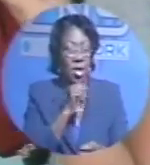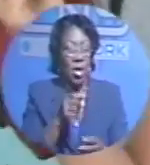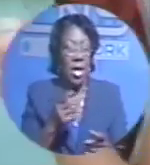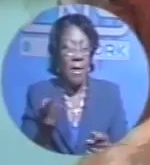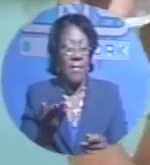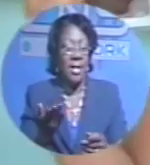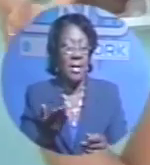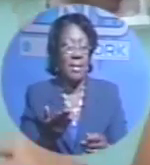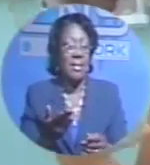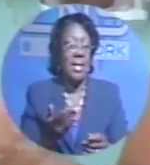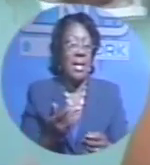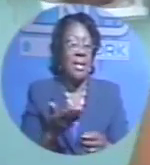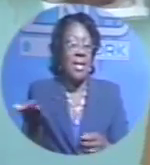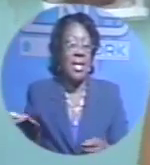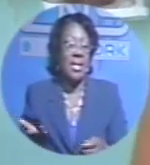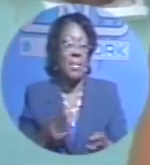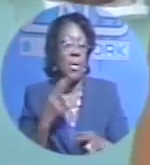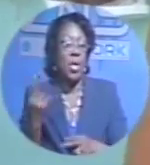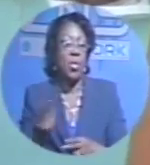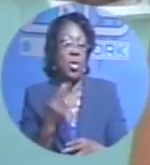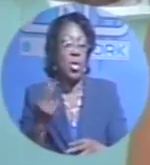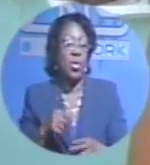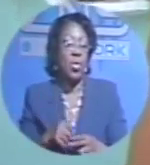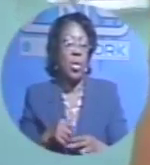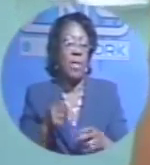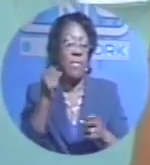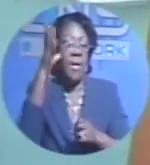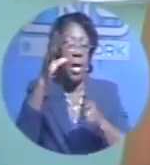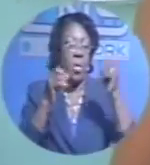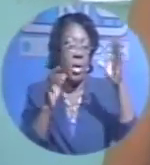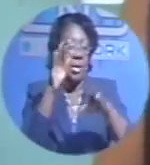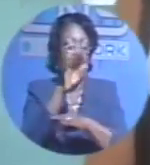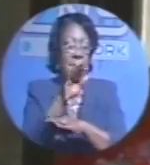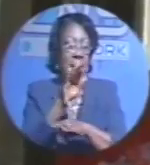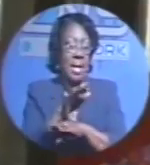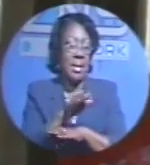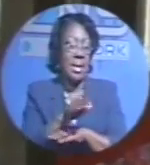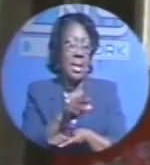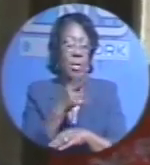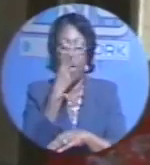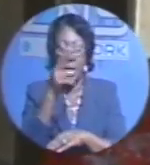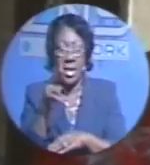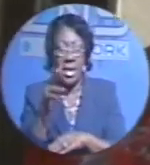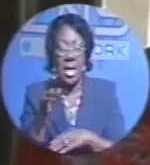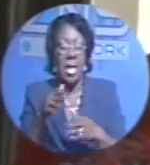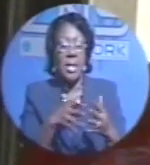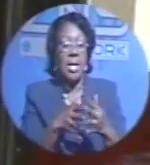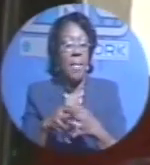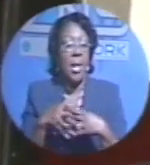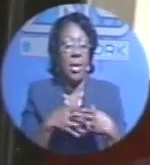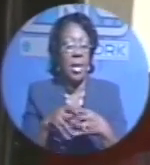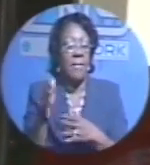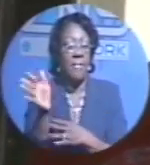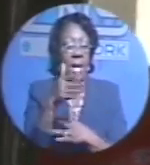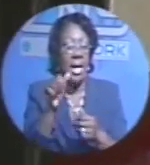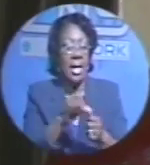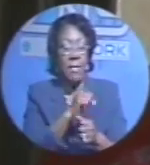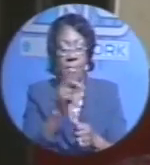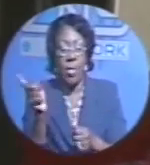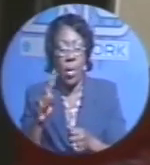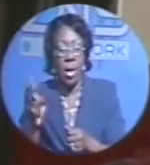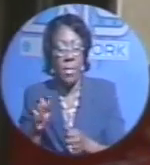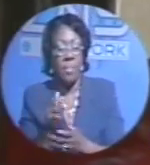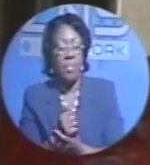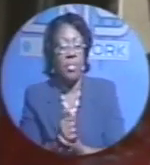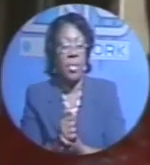flag everywhere and having the parades and the fireworks at night. So it's going to be a little different experience today. Interested in seeing what they're going to actually do. Obviously,